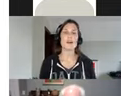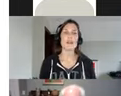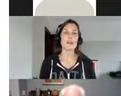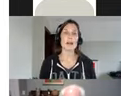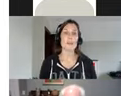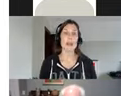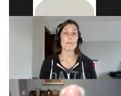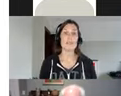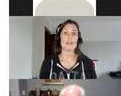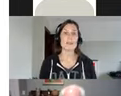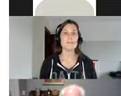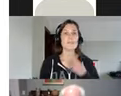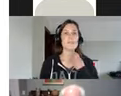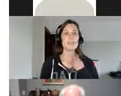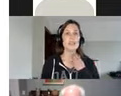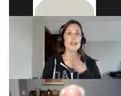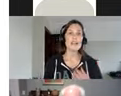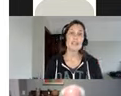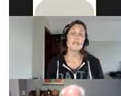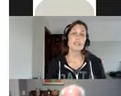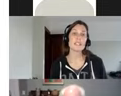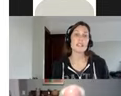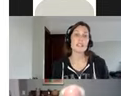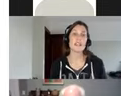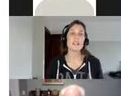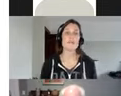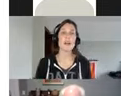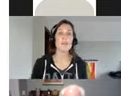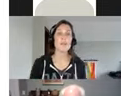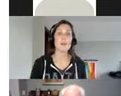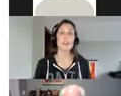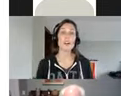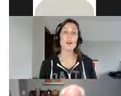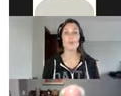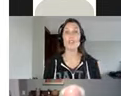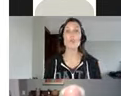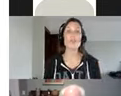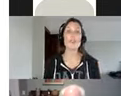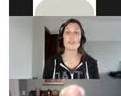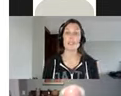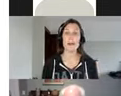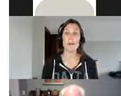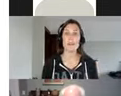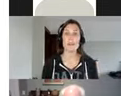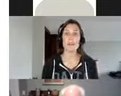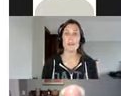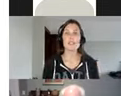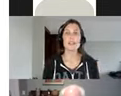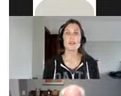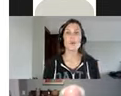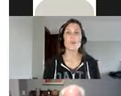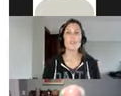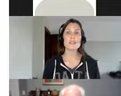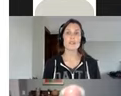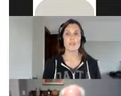we're talking about maps. And some of this is the problem of what I'd call real world versus map, which is